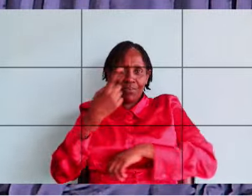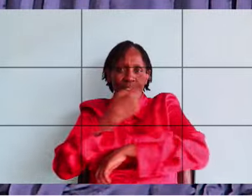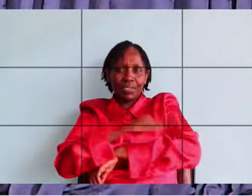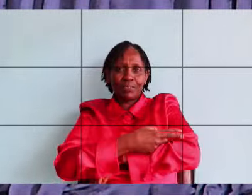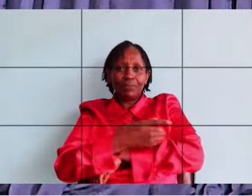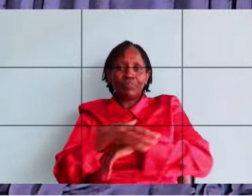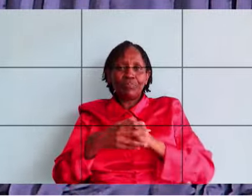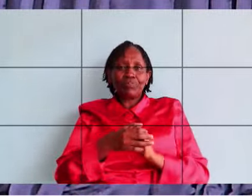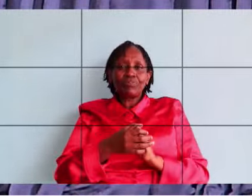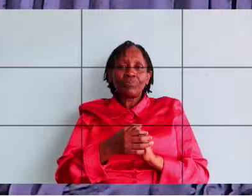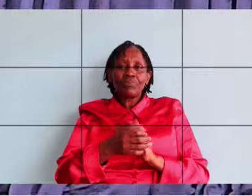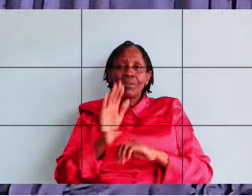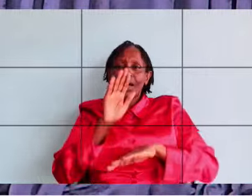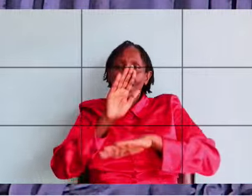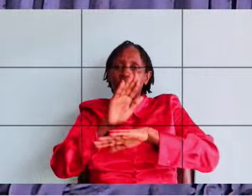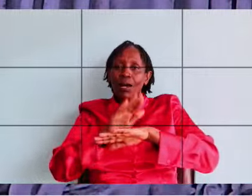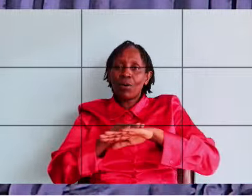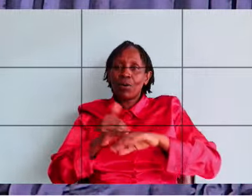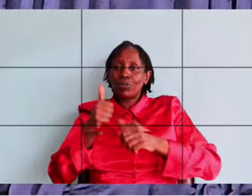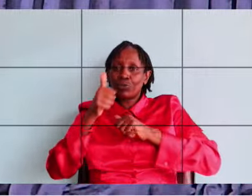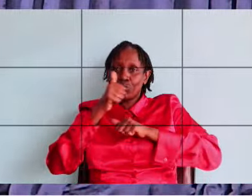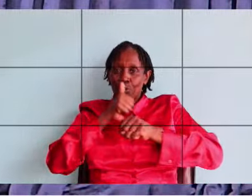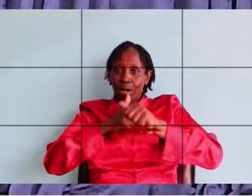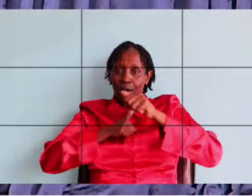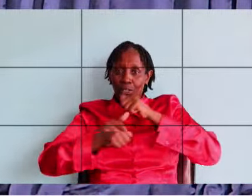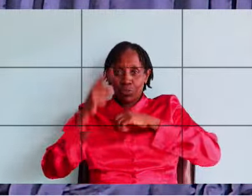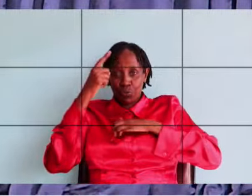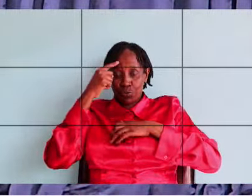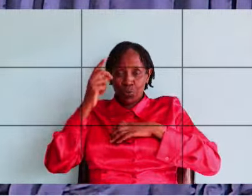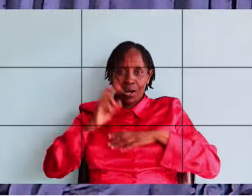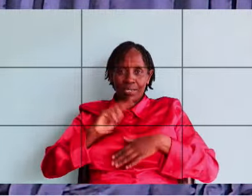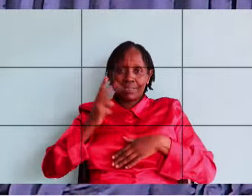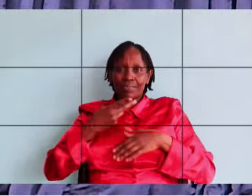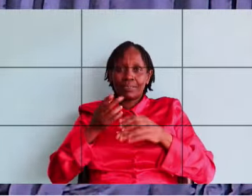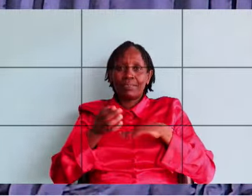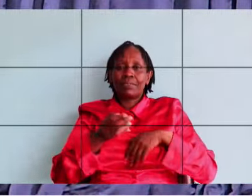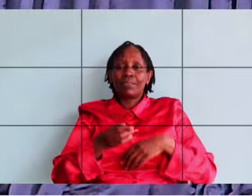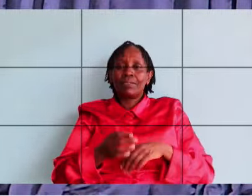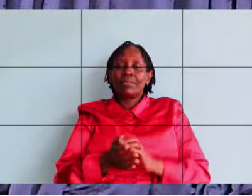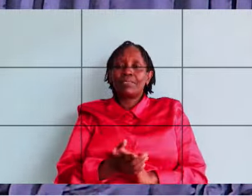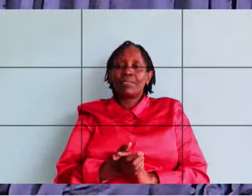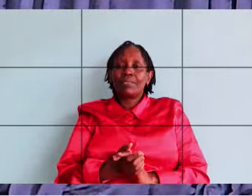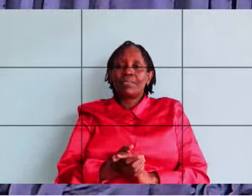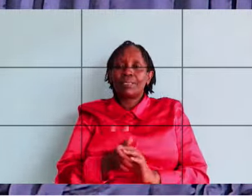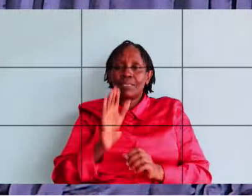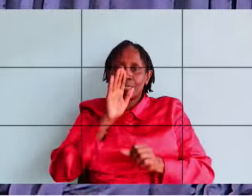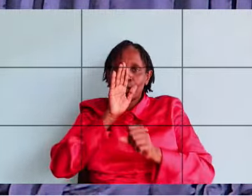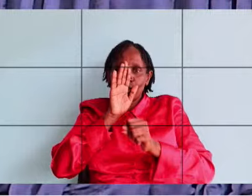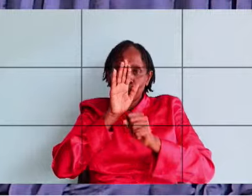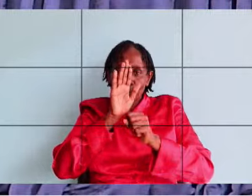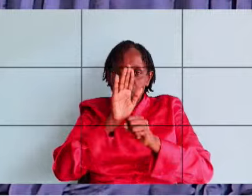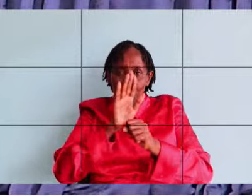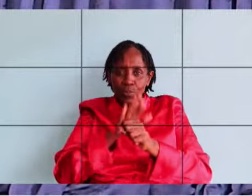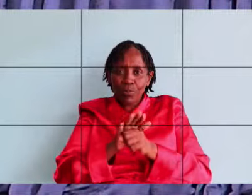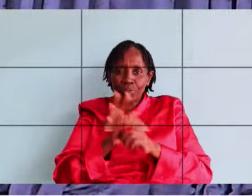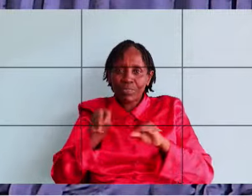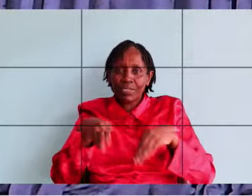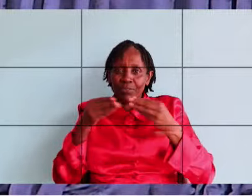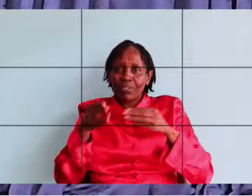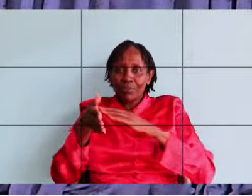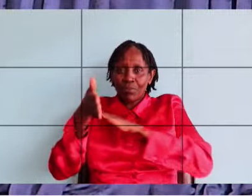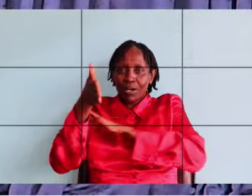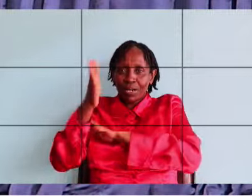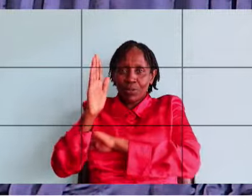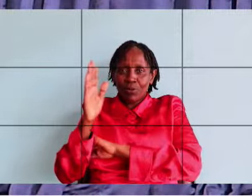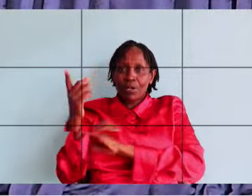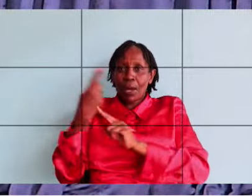This is a call to action for each one of us. The promise is given by God, but